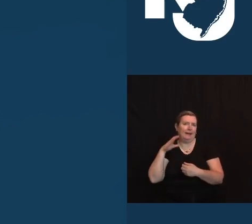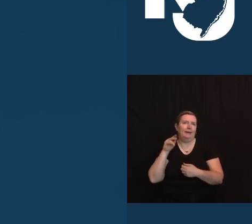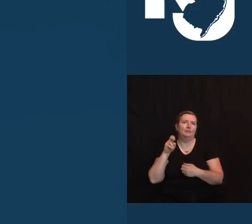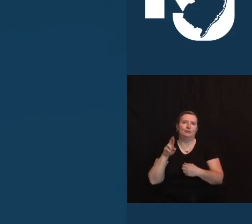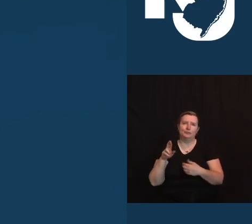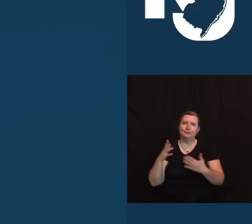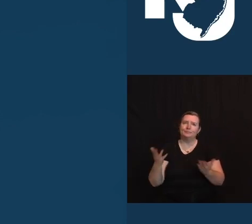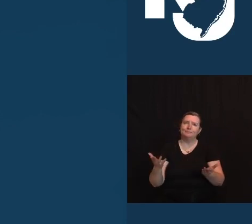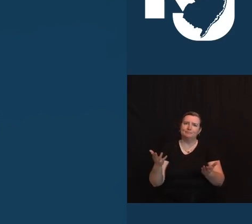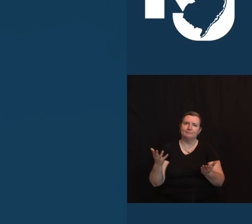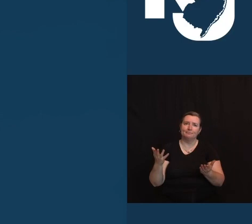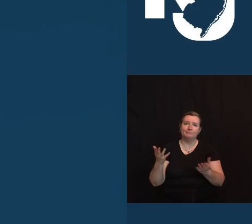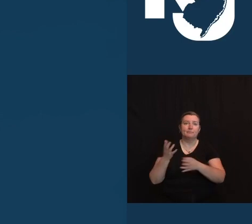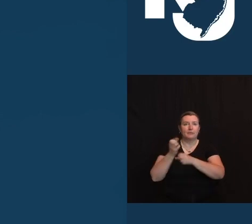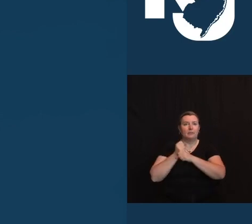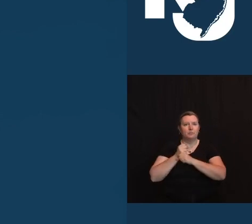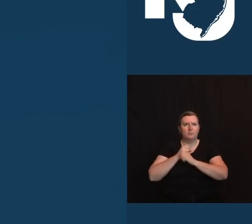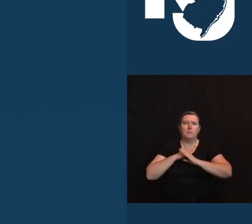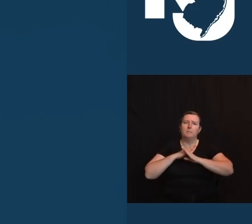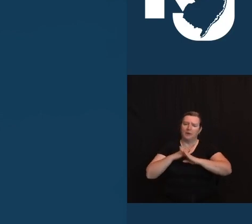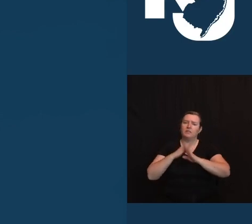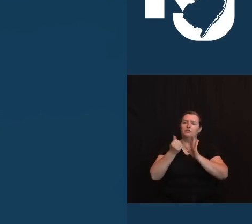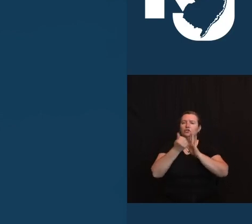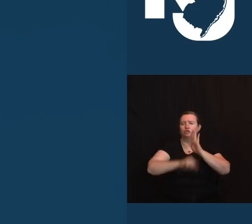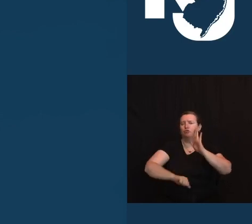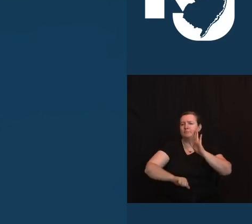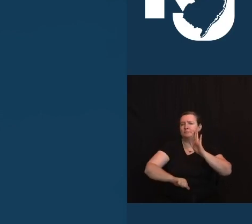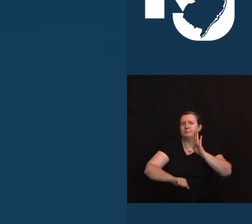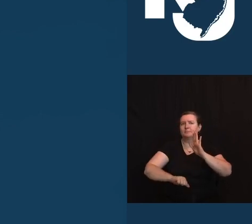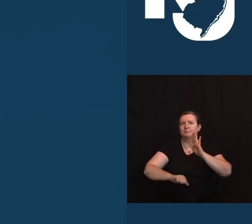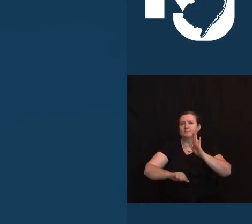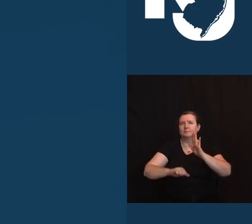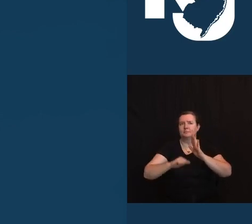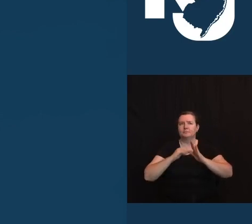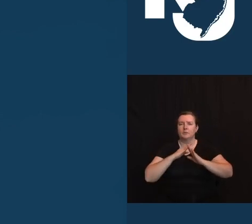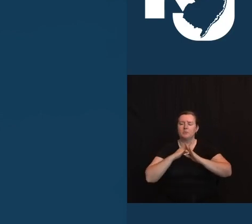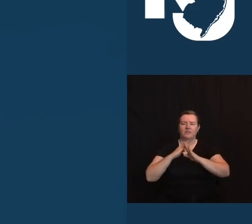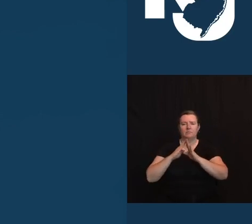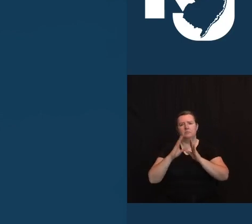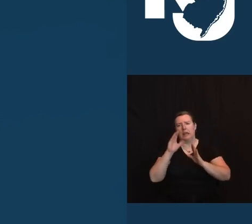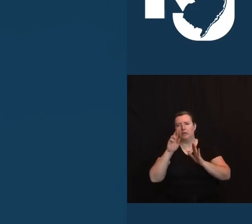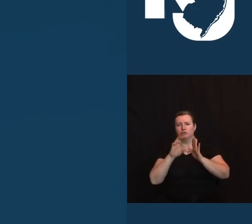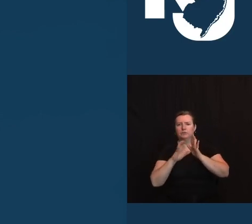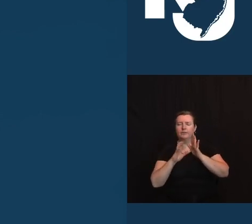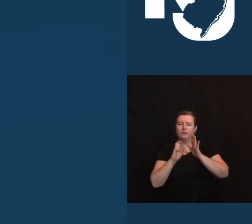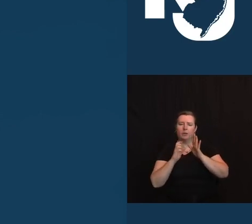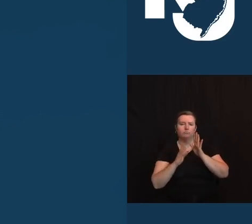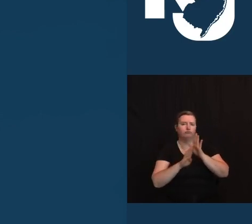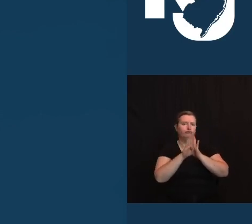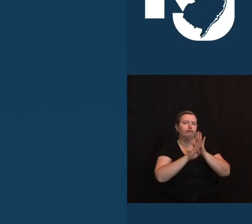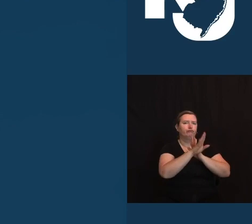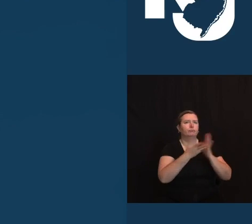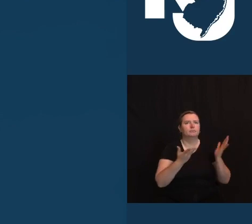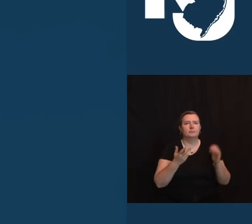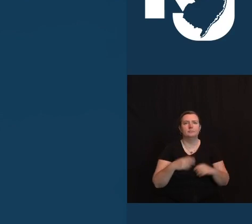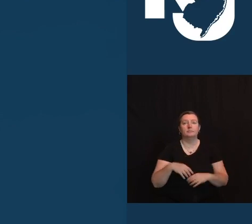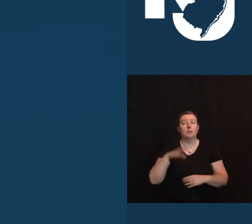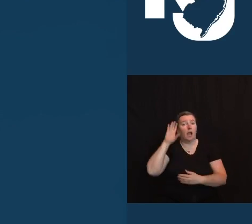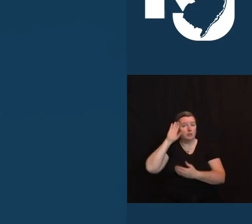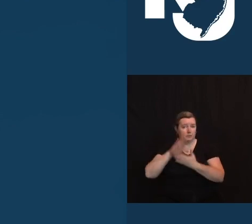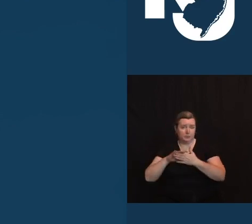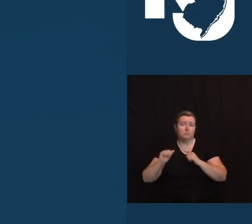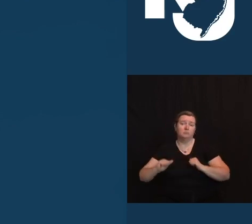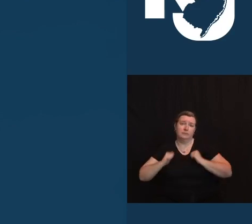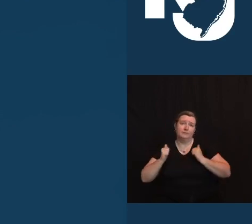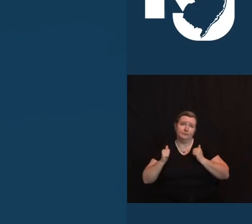that saved her from the ravages of cancer. She is survived by her husband, Fred, with whom I had the great honor of speaking on